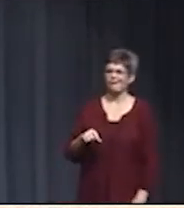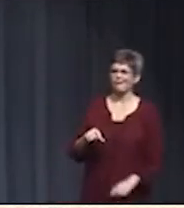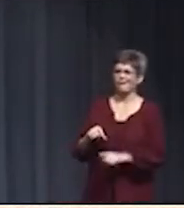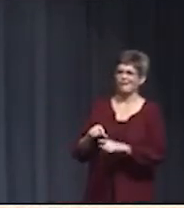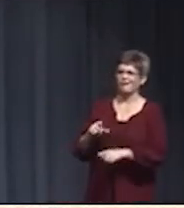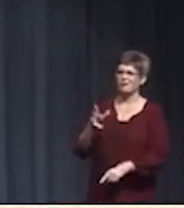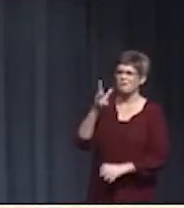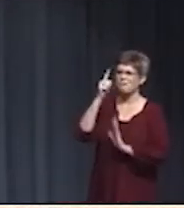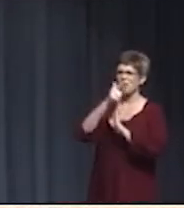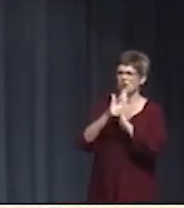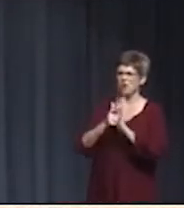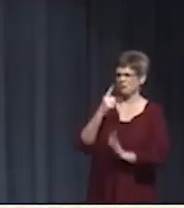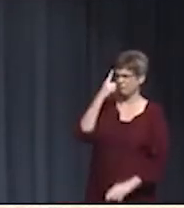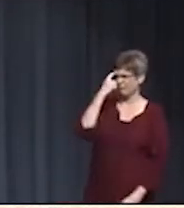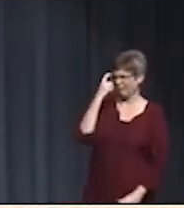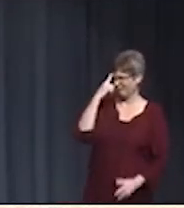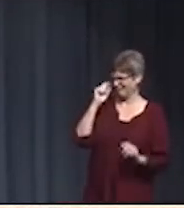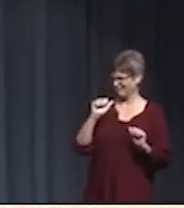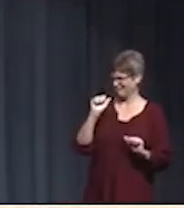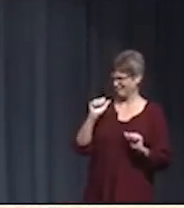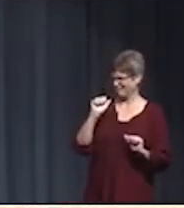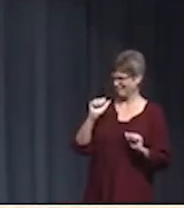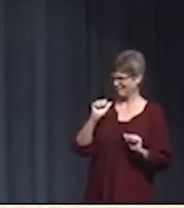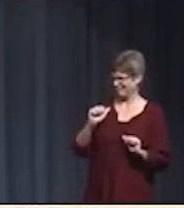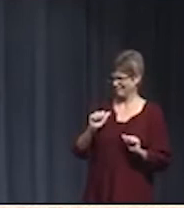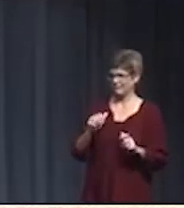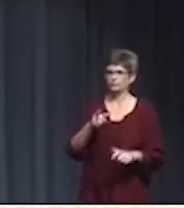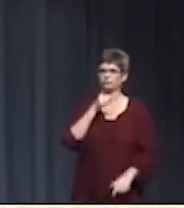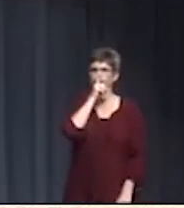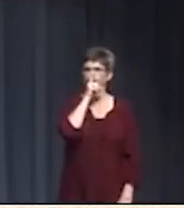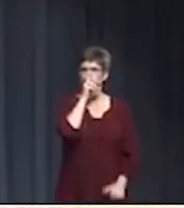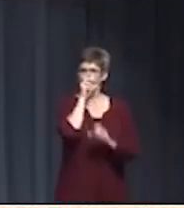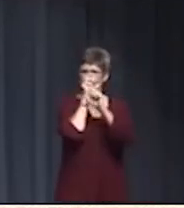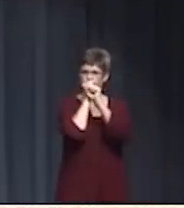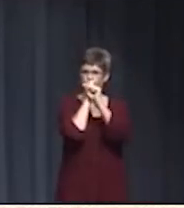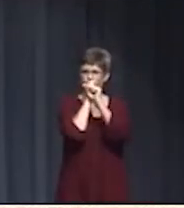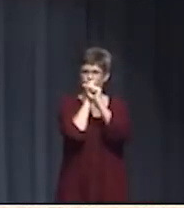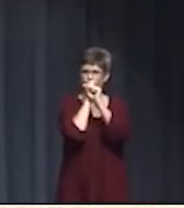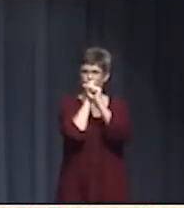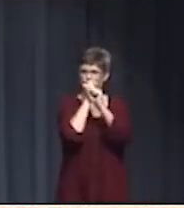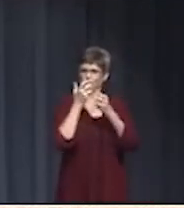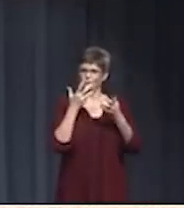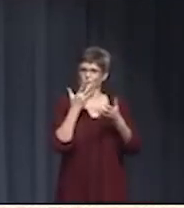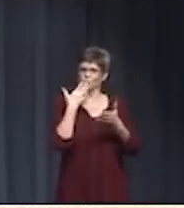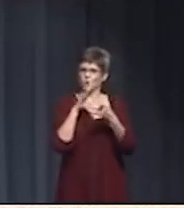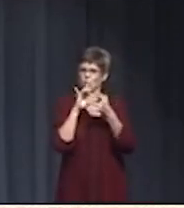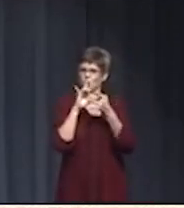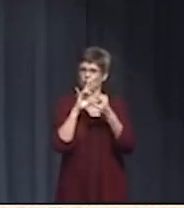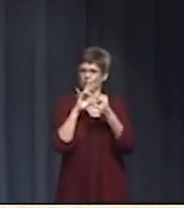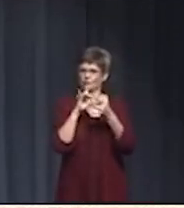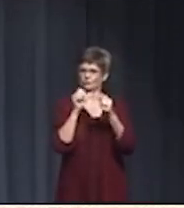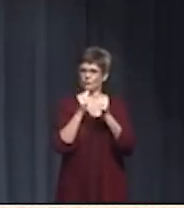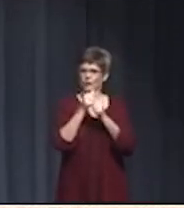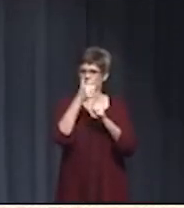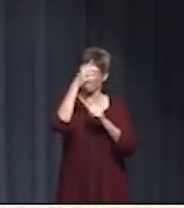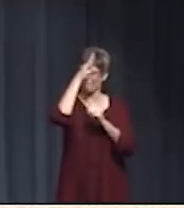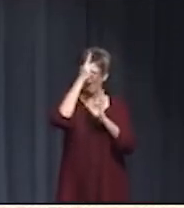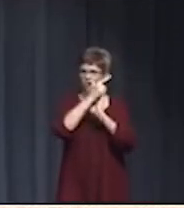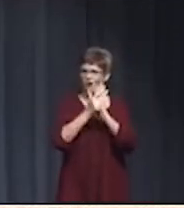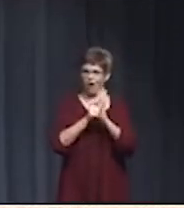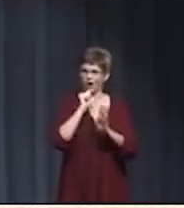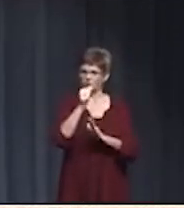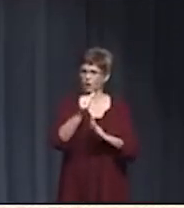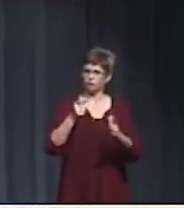not saying a word because I am on good relations with my father-in-law and I'd like to keep it that way. Don't insult his fish.